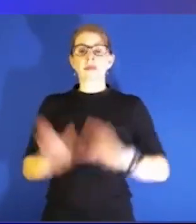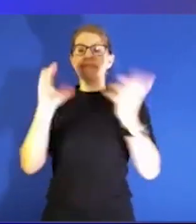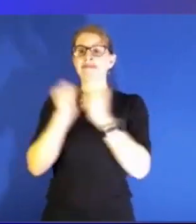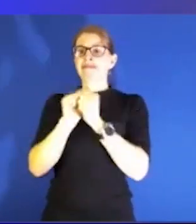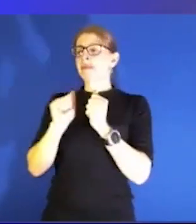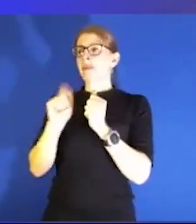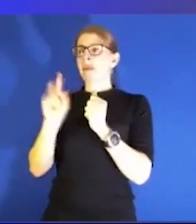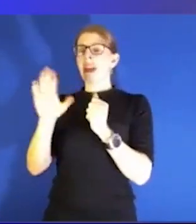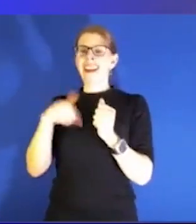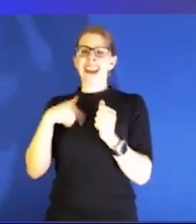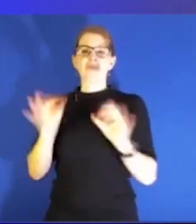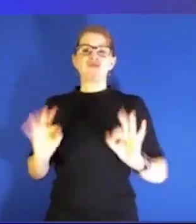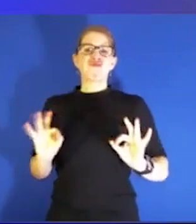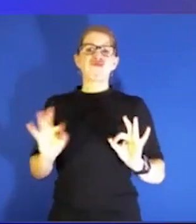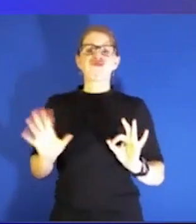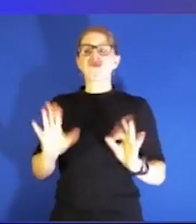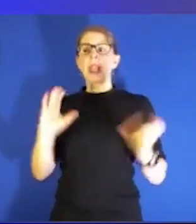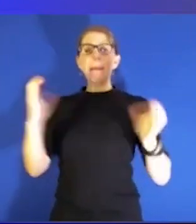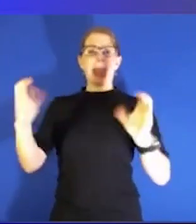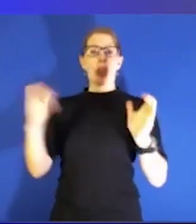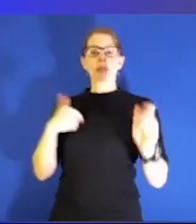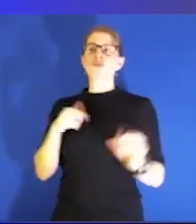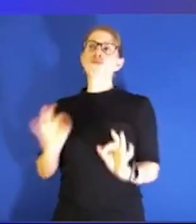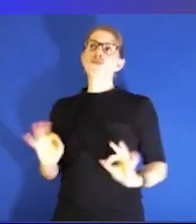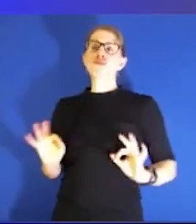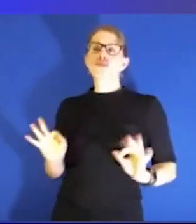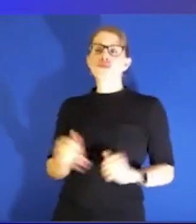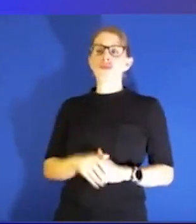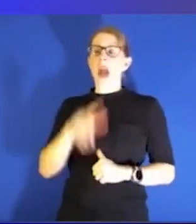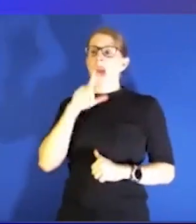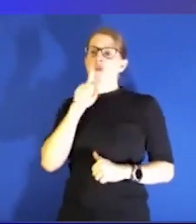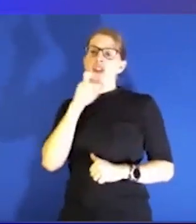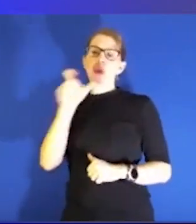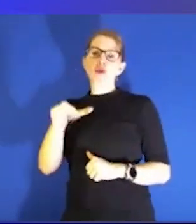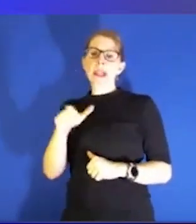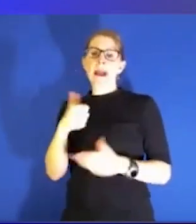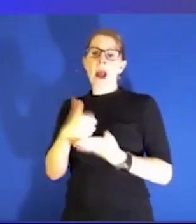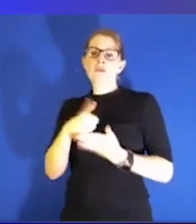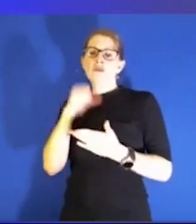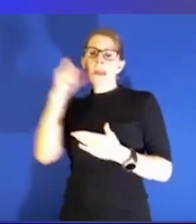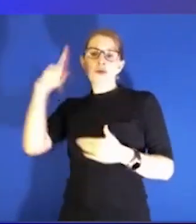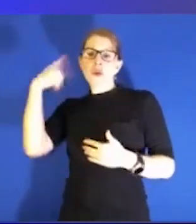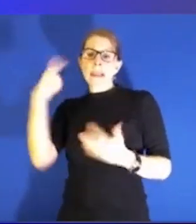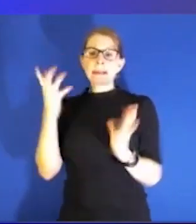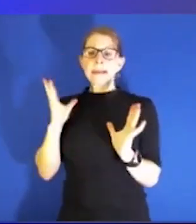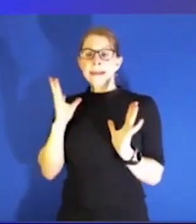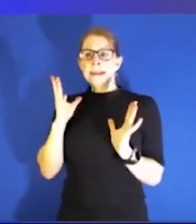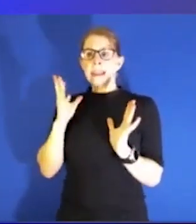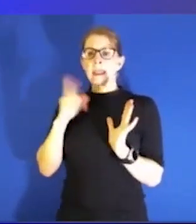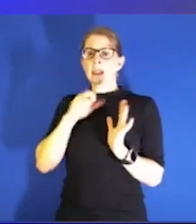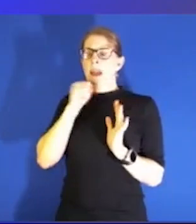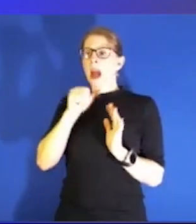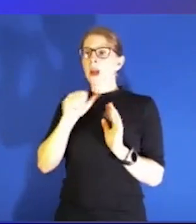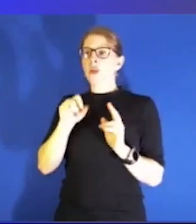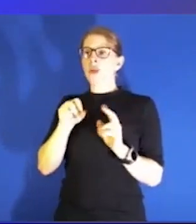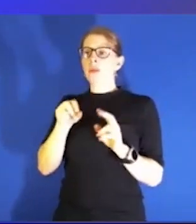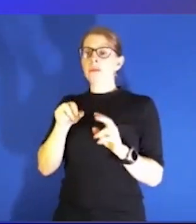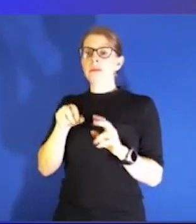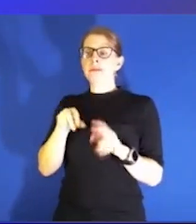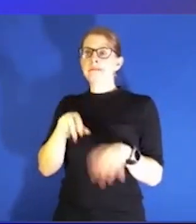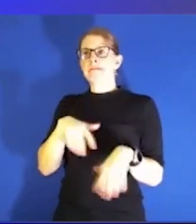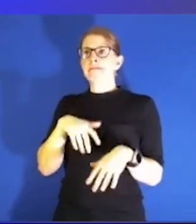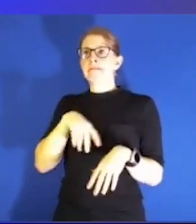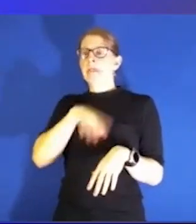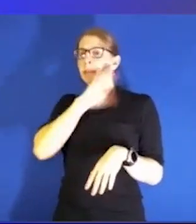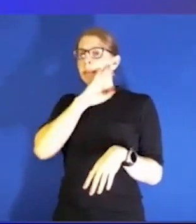bad off, kind of back to the comparison. I don't really need help. I'm not crazy. I'm not, stuck in bed all day. But you want to seek